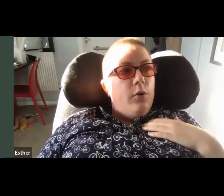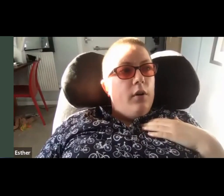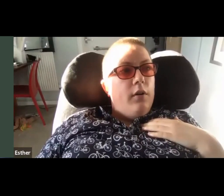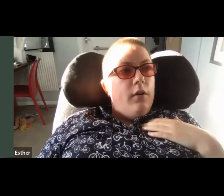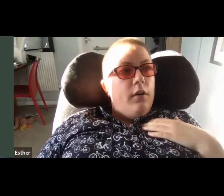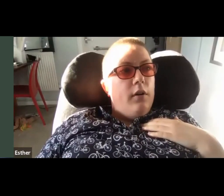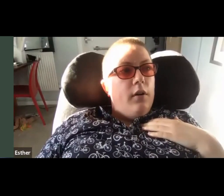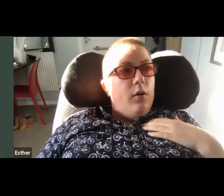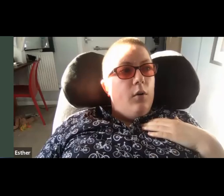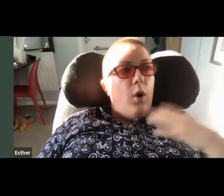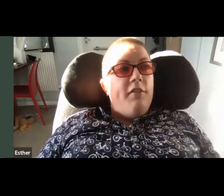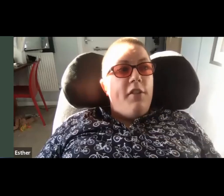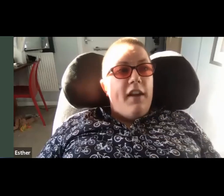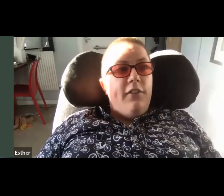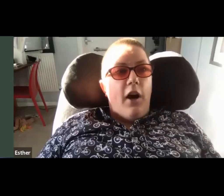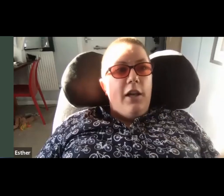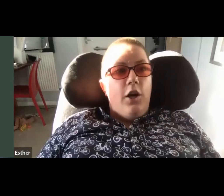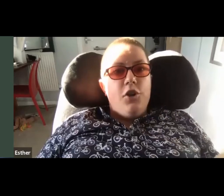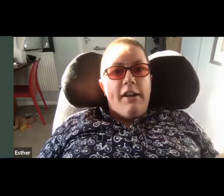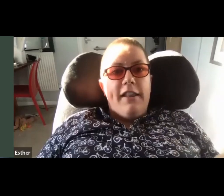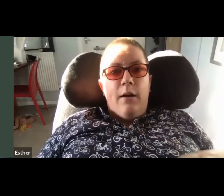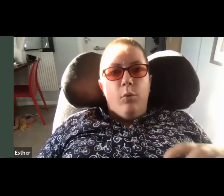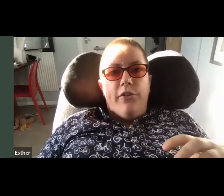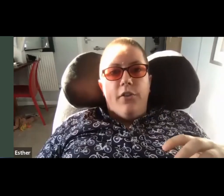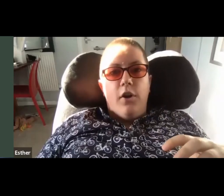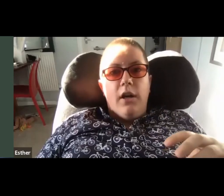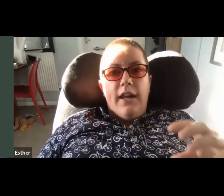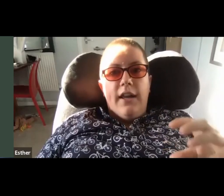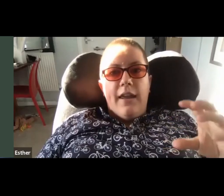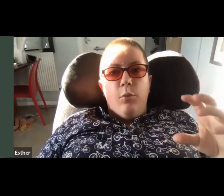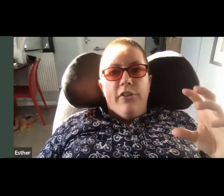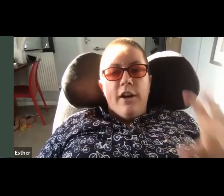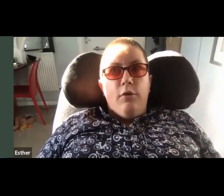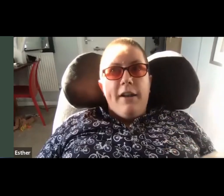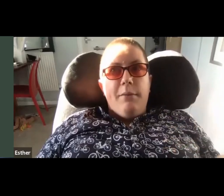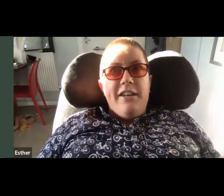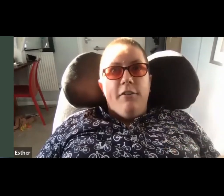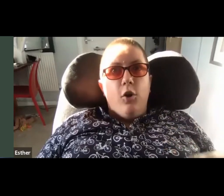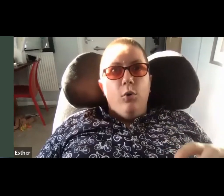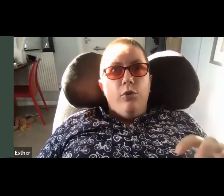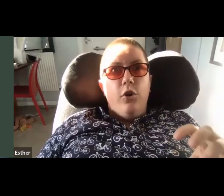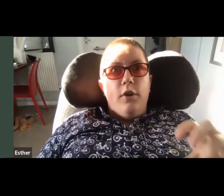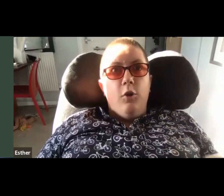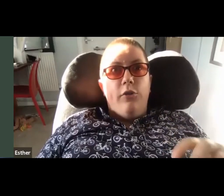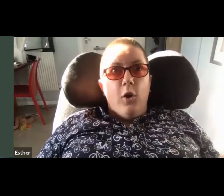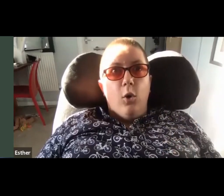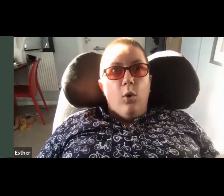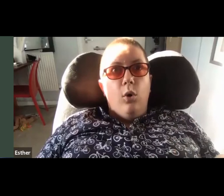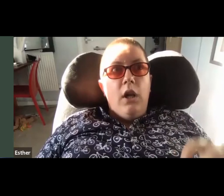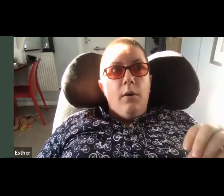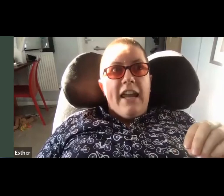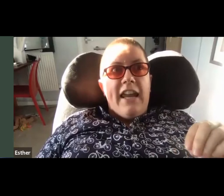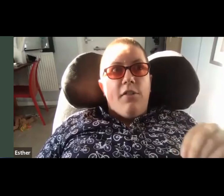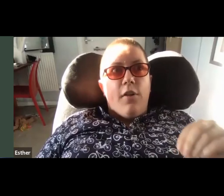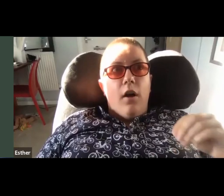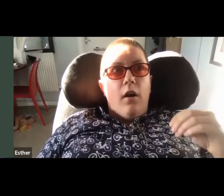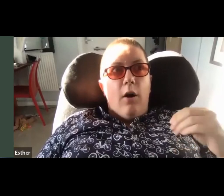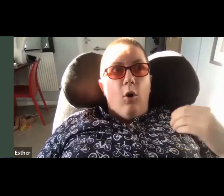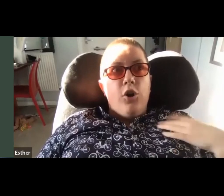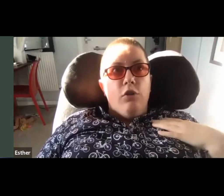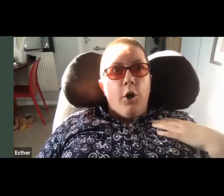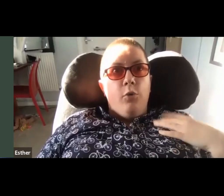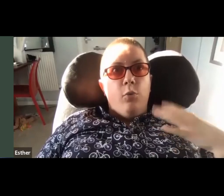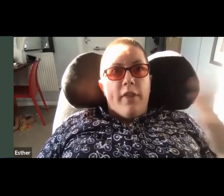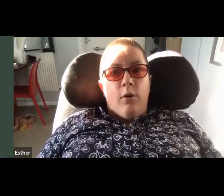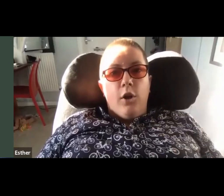So one of the things that I learned during that was that it was incredibly difficult to use the law, either